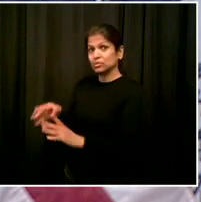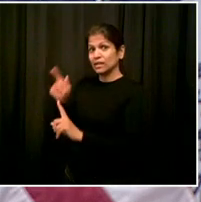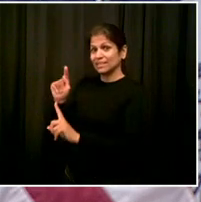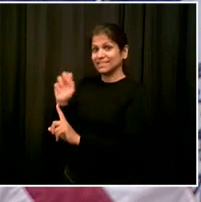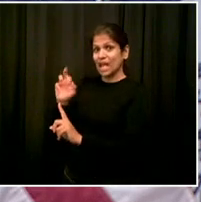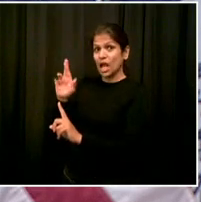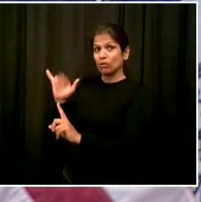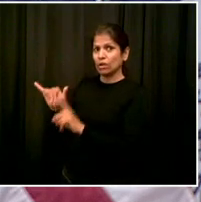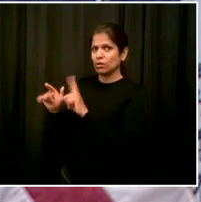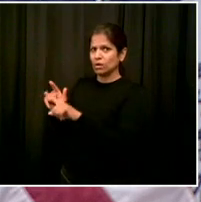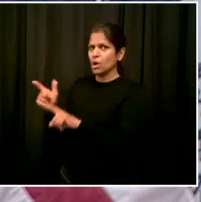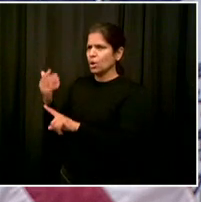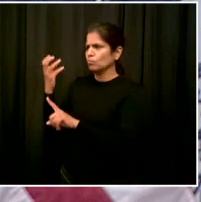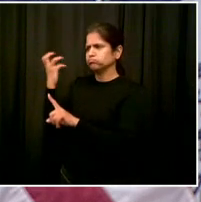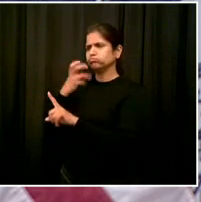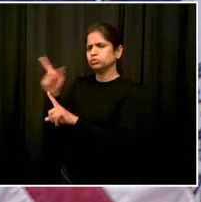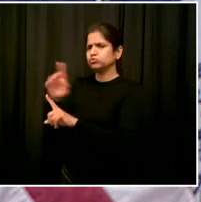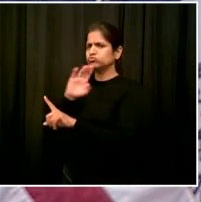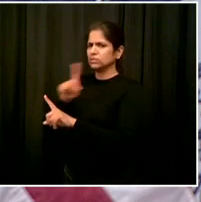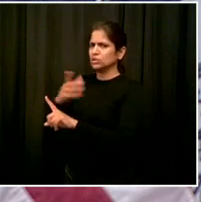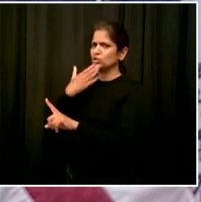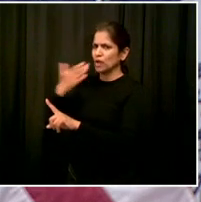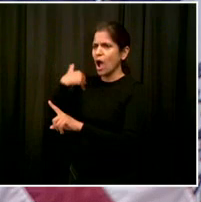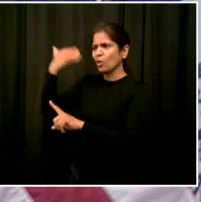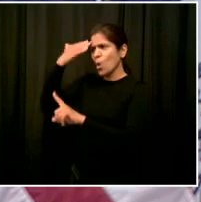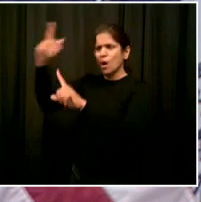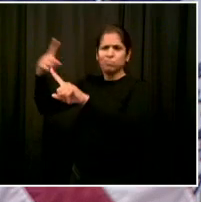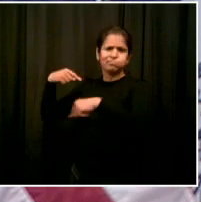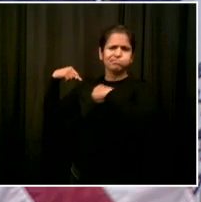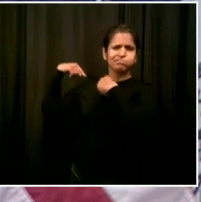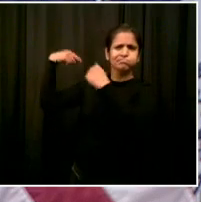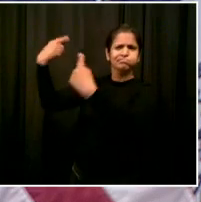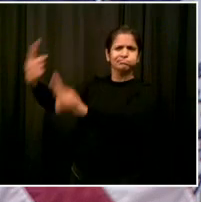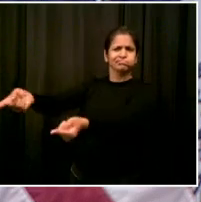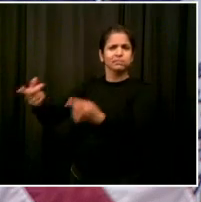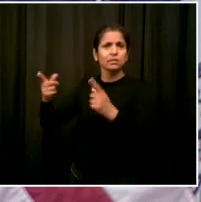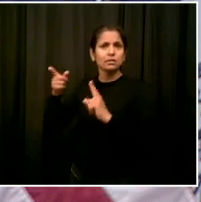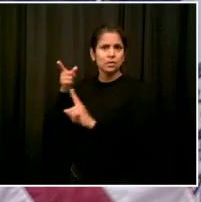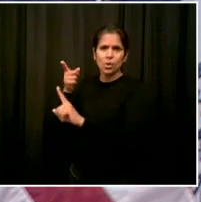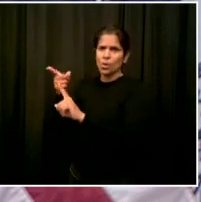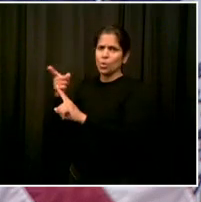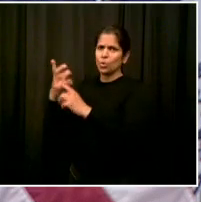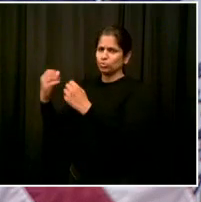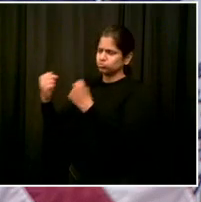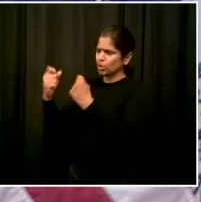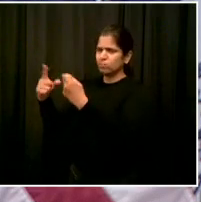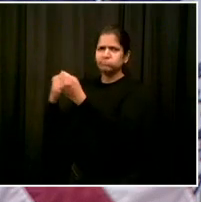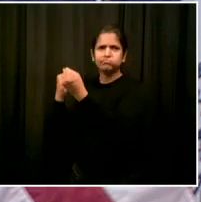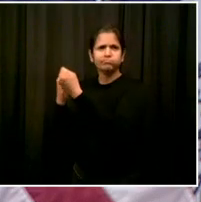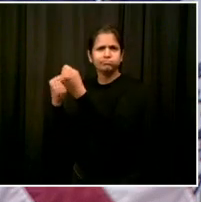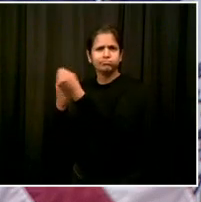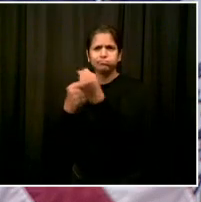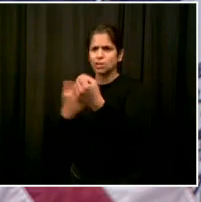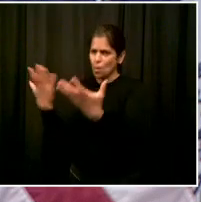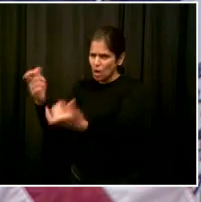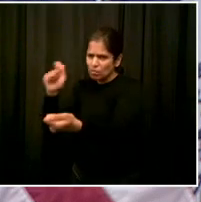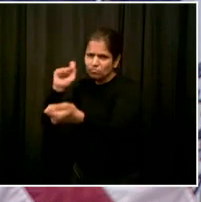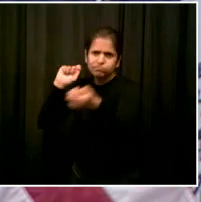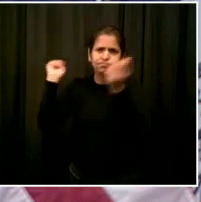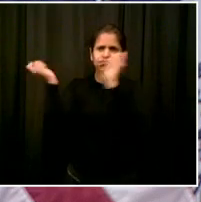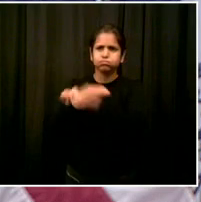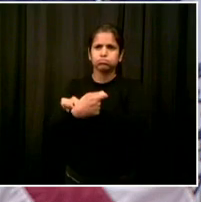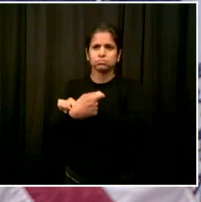the chief agents of reform in recent years in the NYPD, in terms of moving it from a